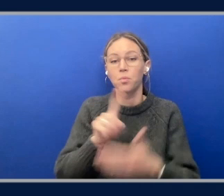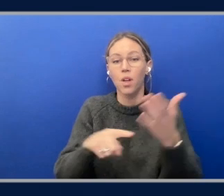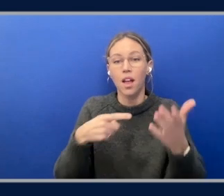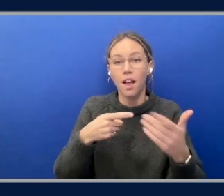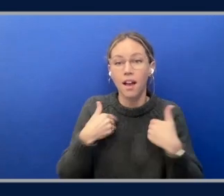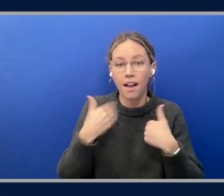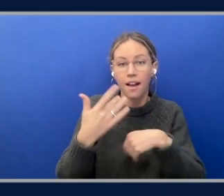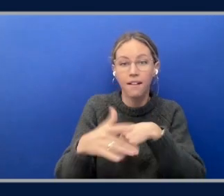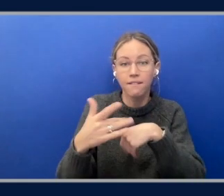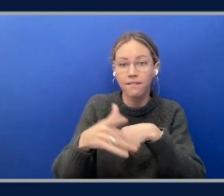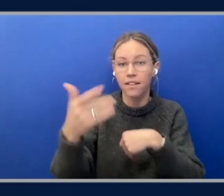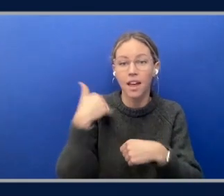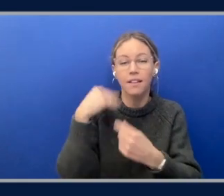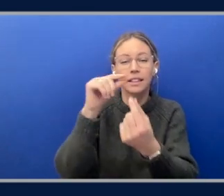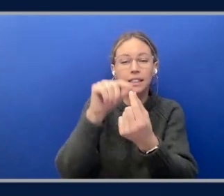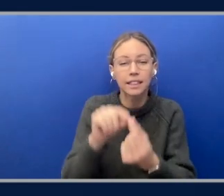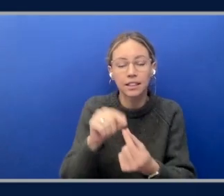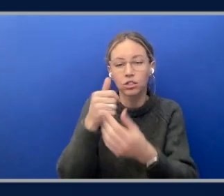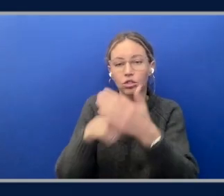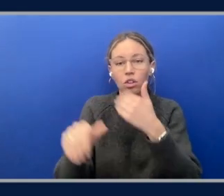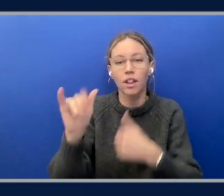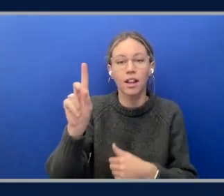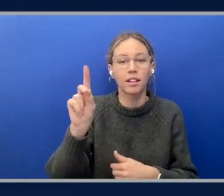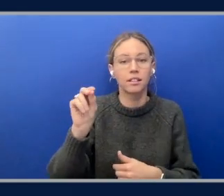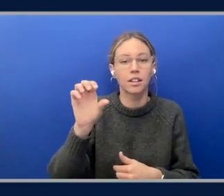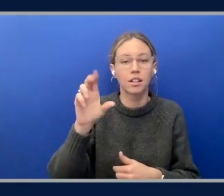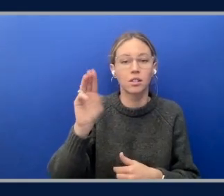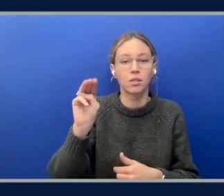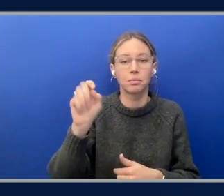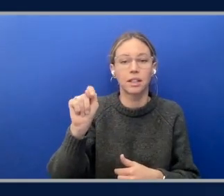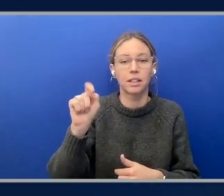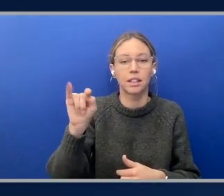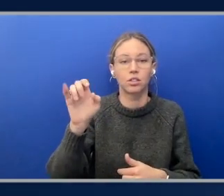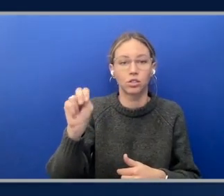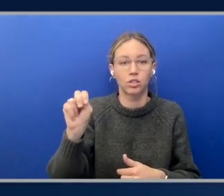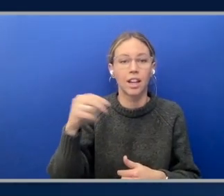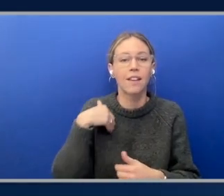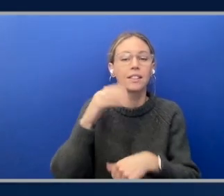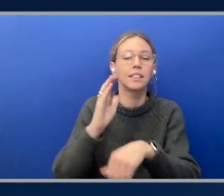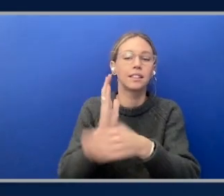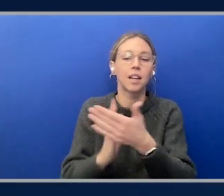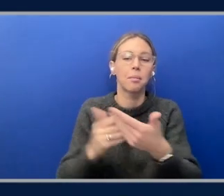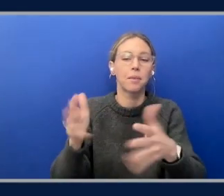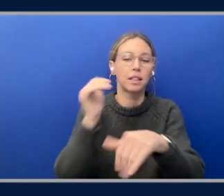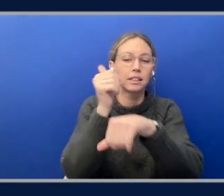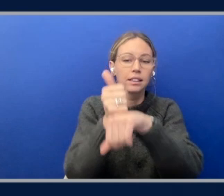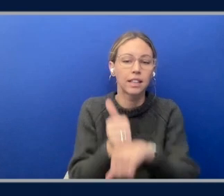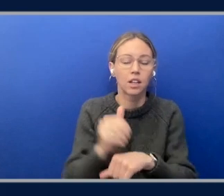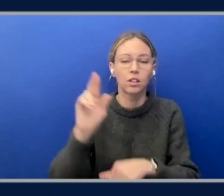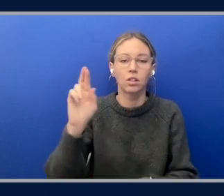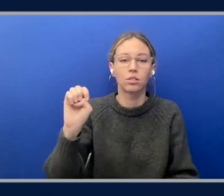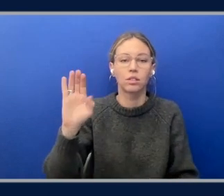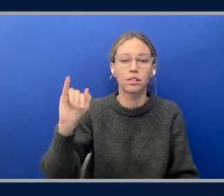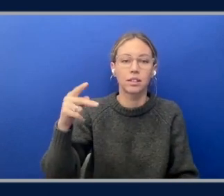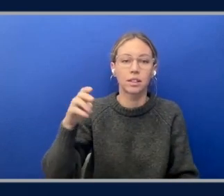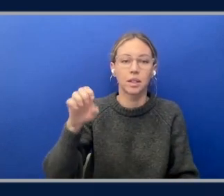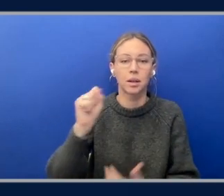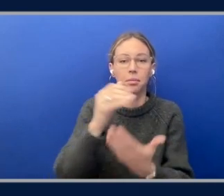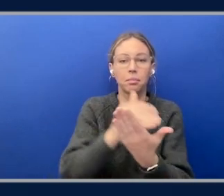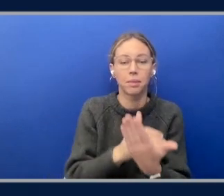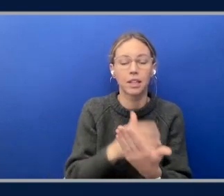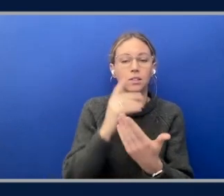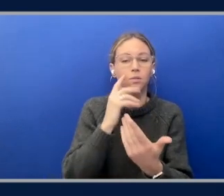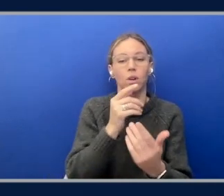is there's details in the documentation. There's a set recipes and stuff that are offered across a number of different models